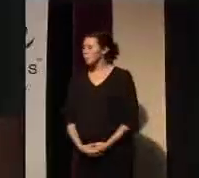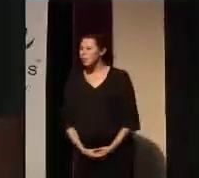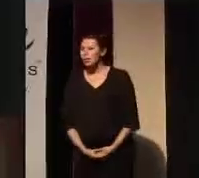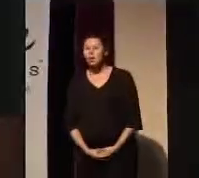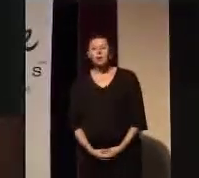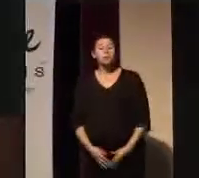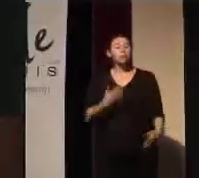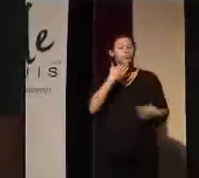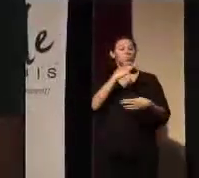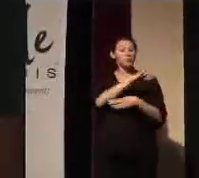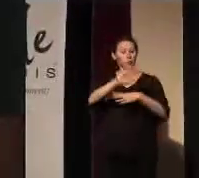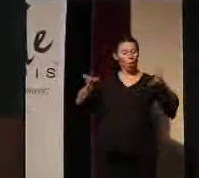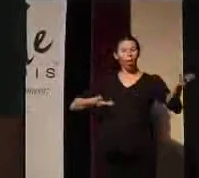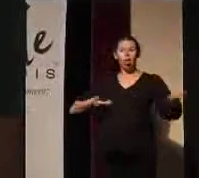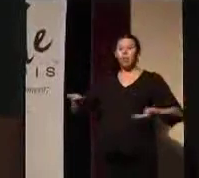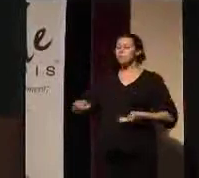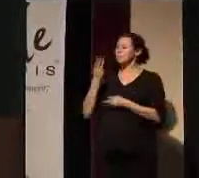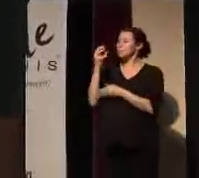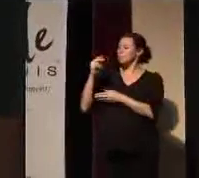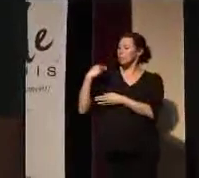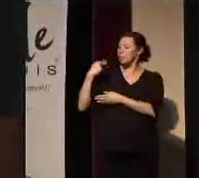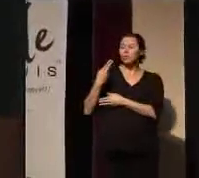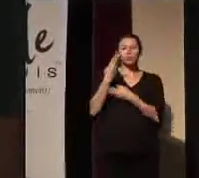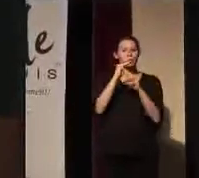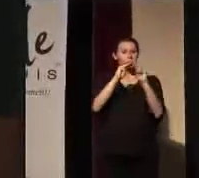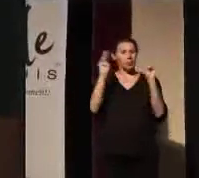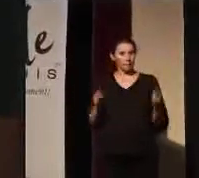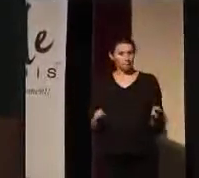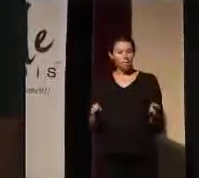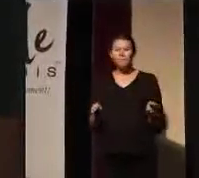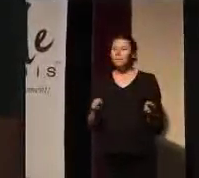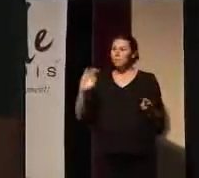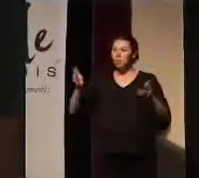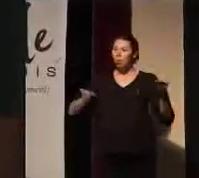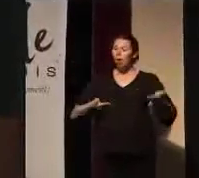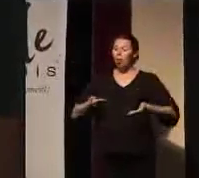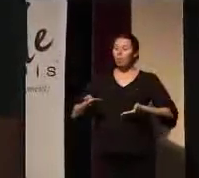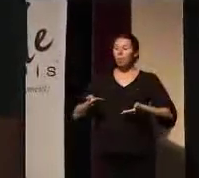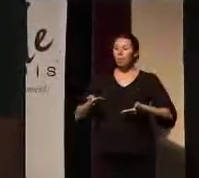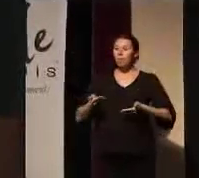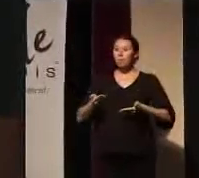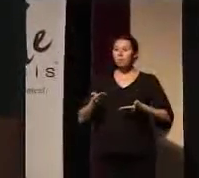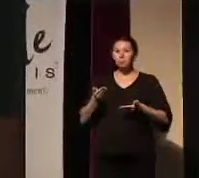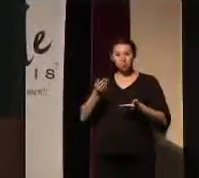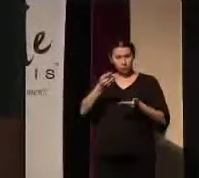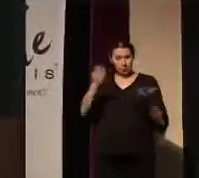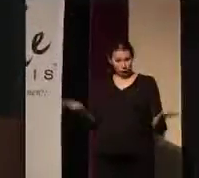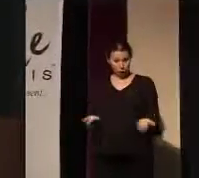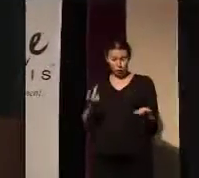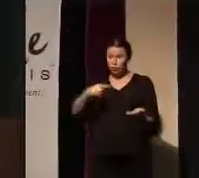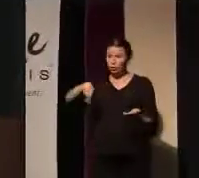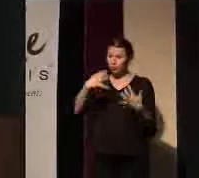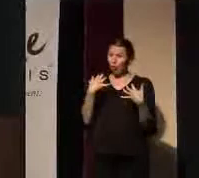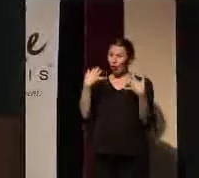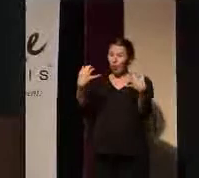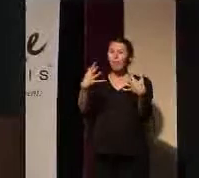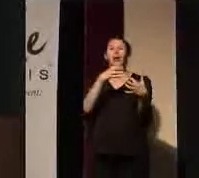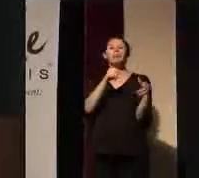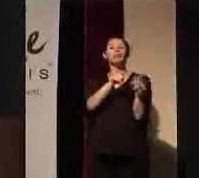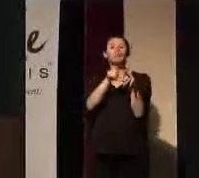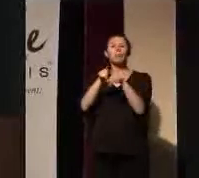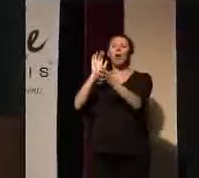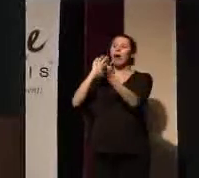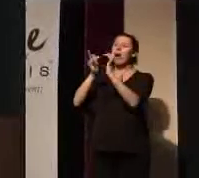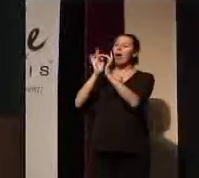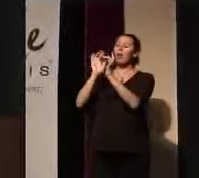Good evening and welcome to the Missouri History Museum. I welcome both those with us in the auditorium tonight and those